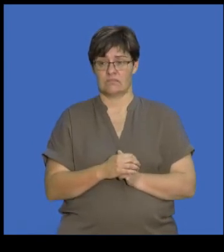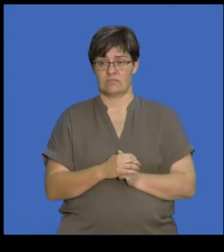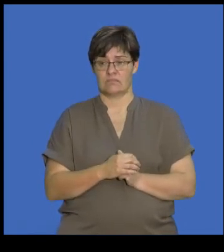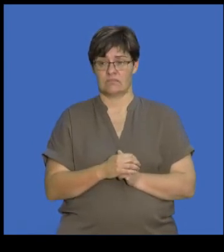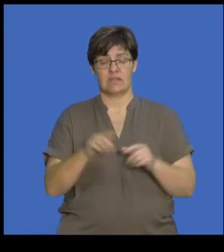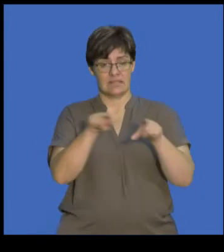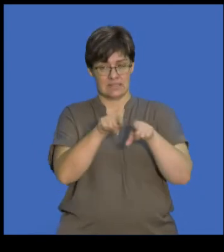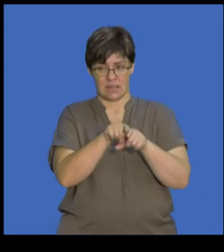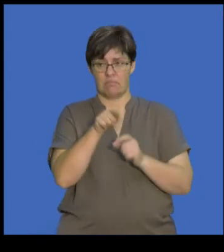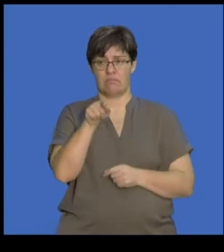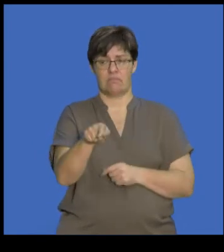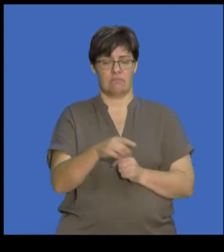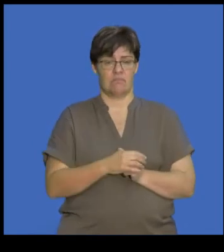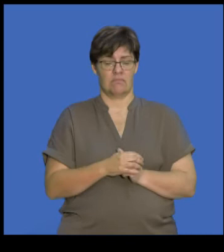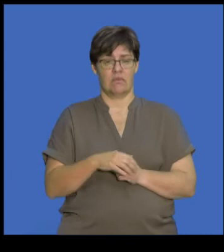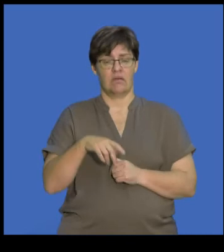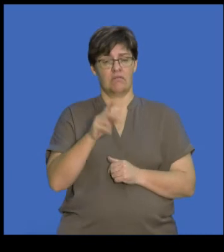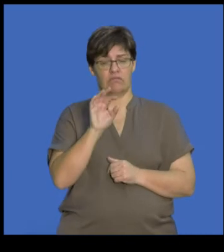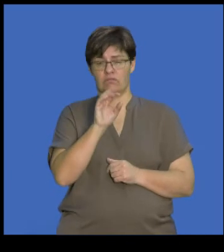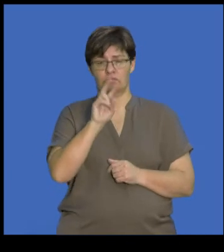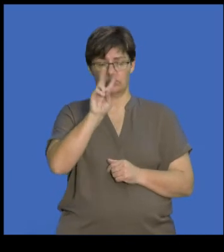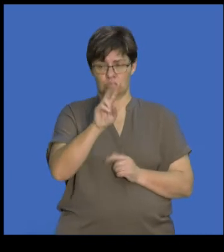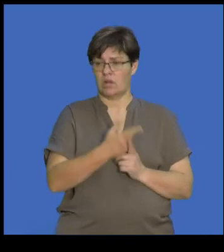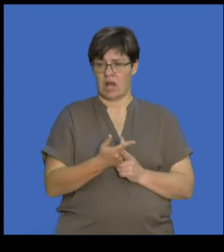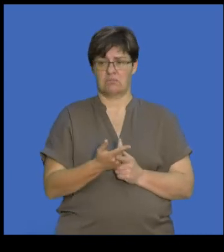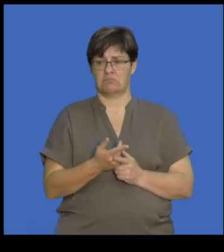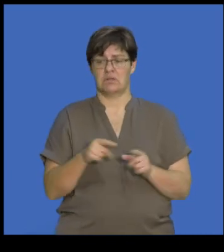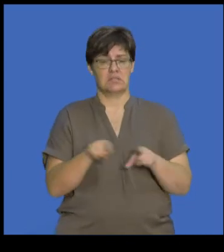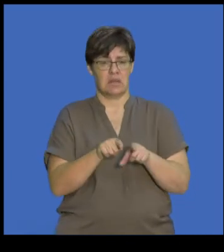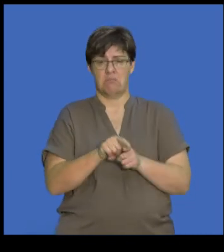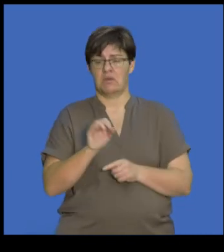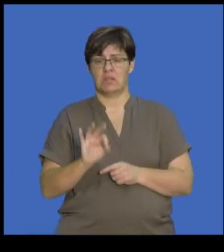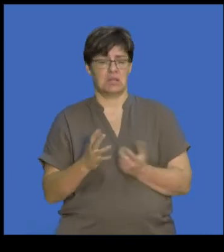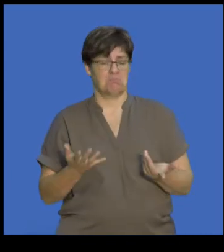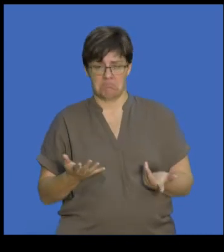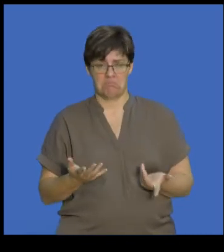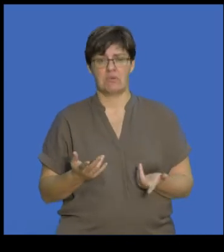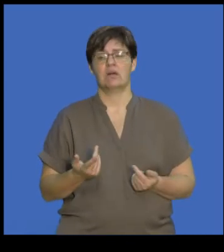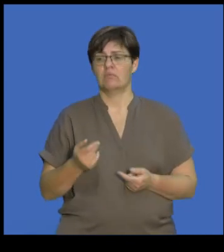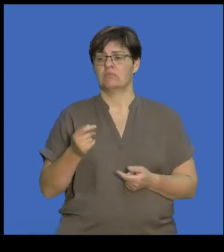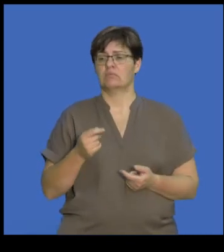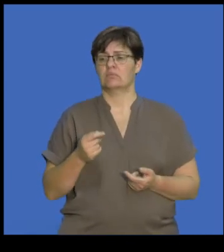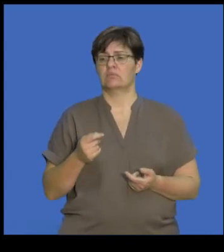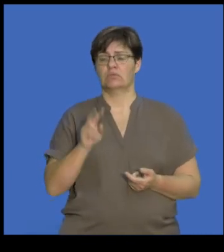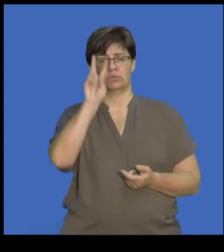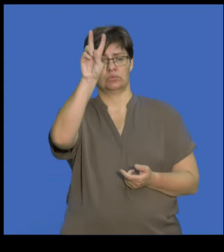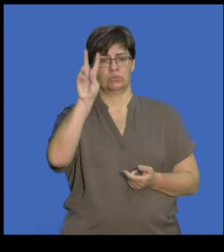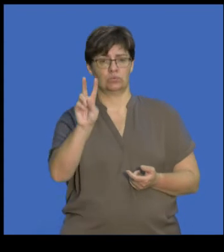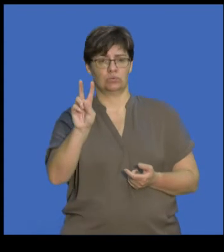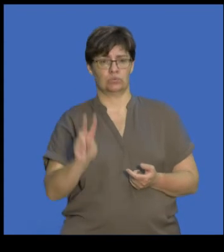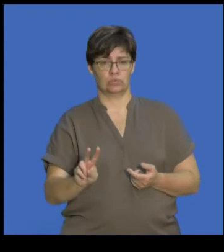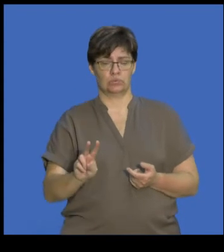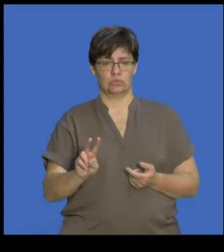that, 3 versus 1.5, and 4.5 versus 2.25. So you see that the ratio